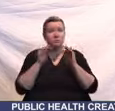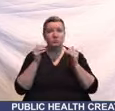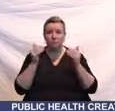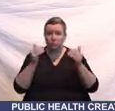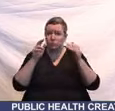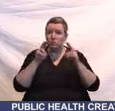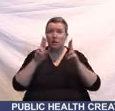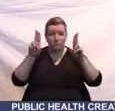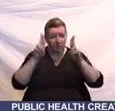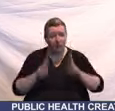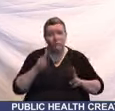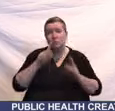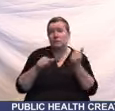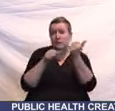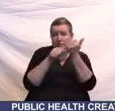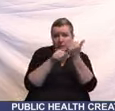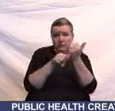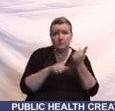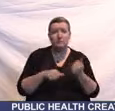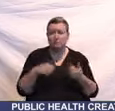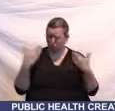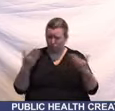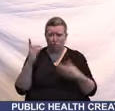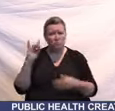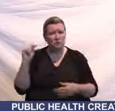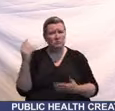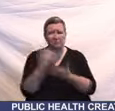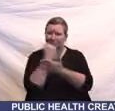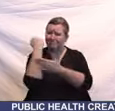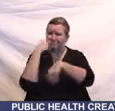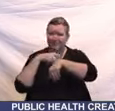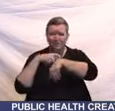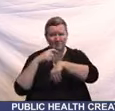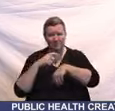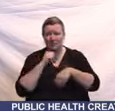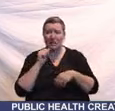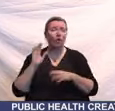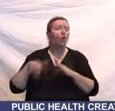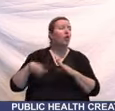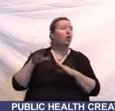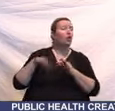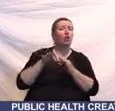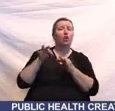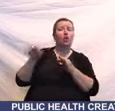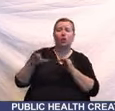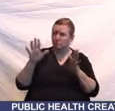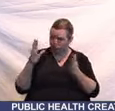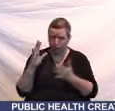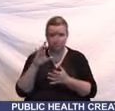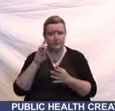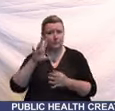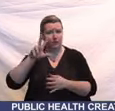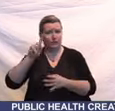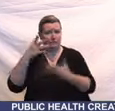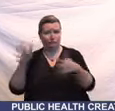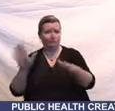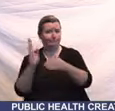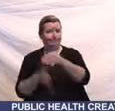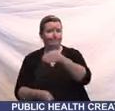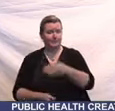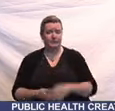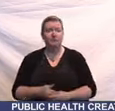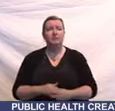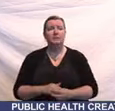you are eligible. And again, time is of the essence as the grace period for shutoffs only runs until December